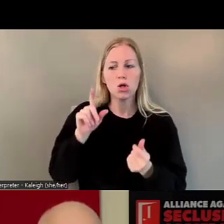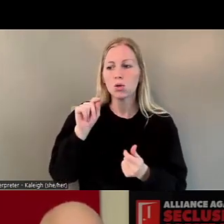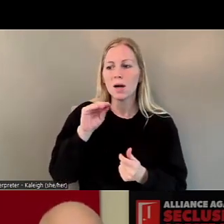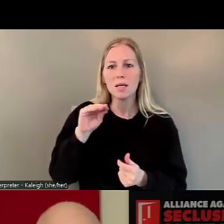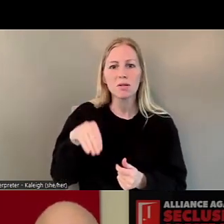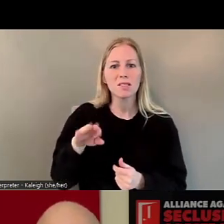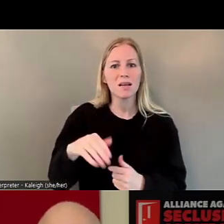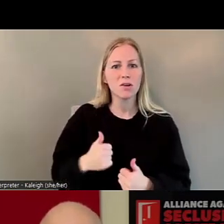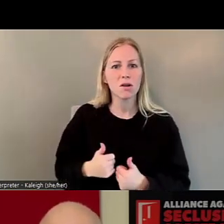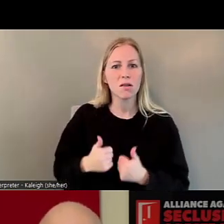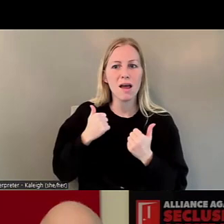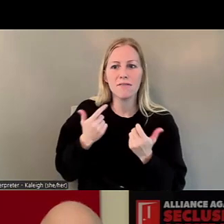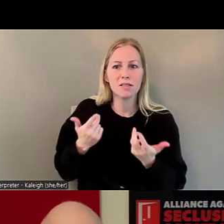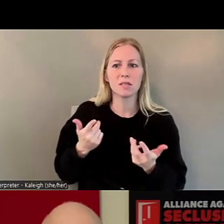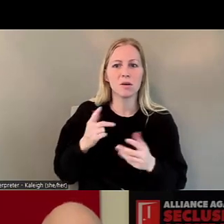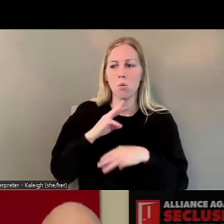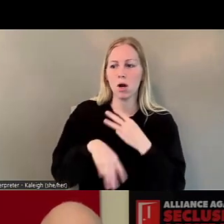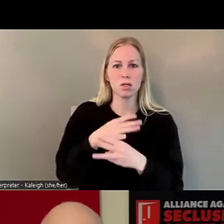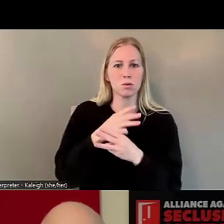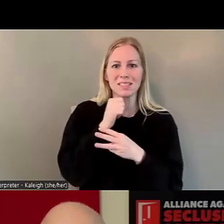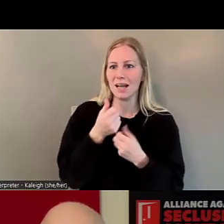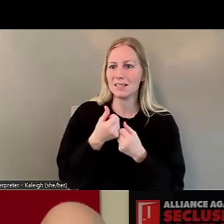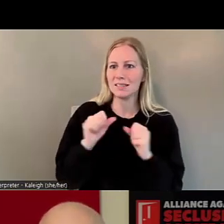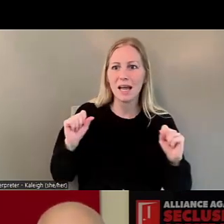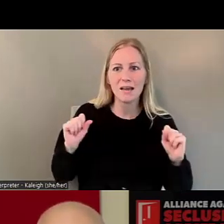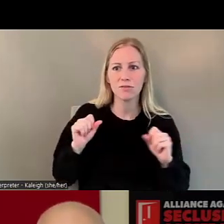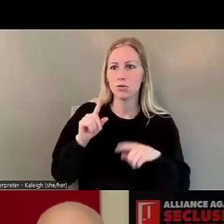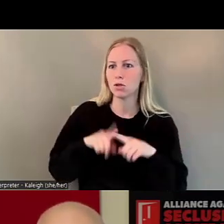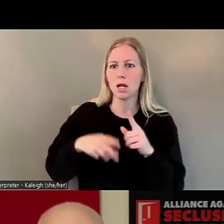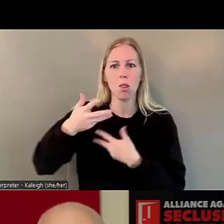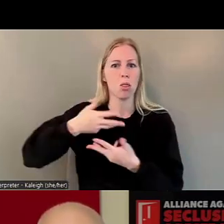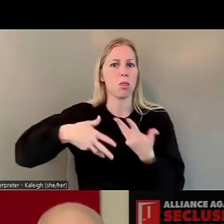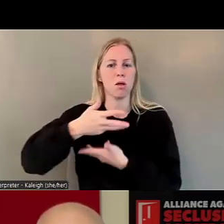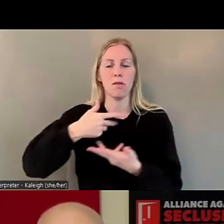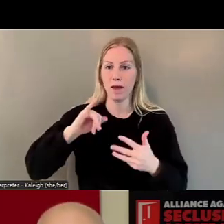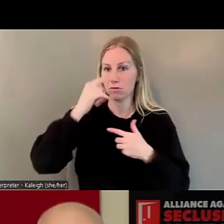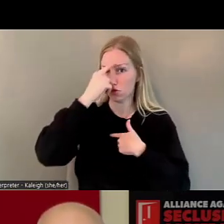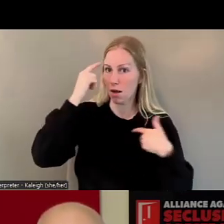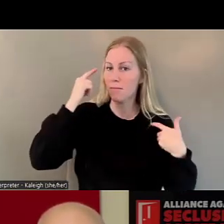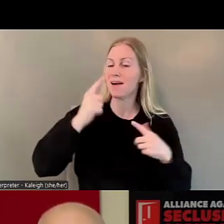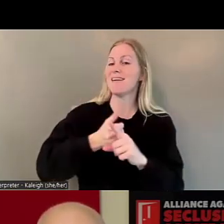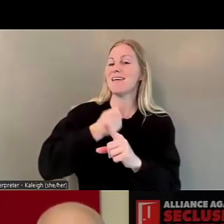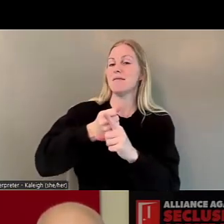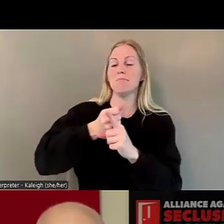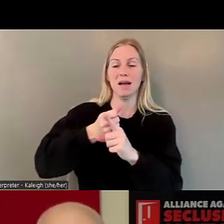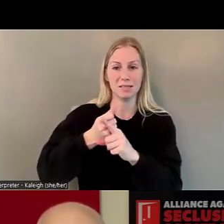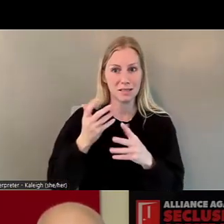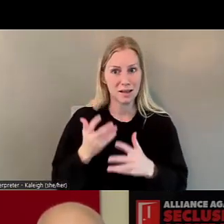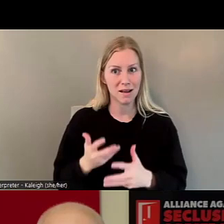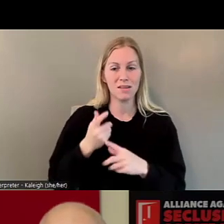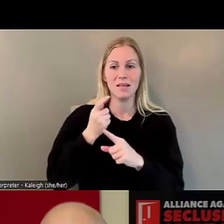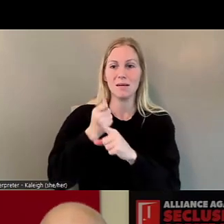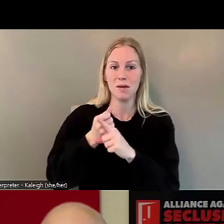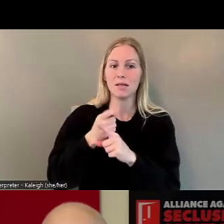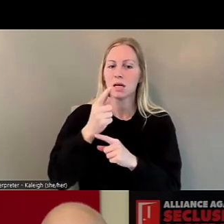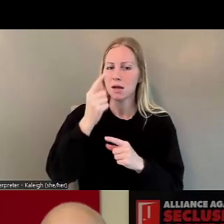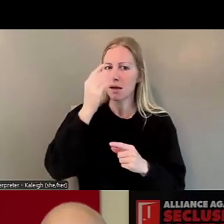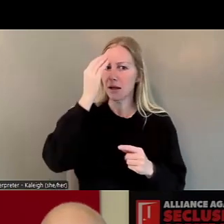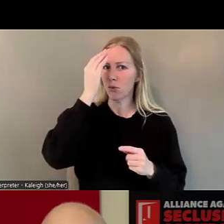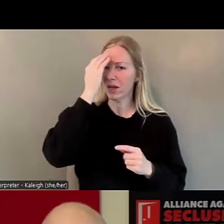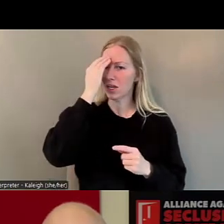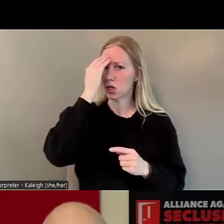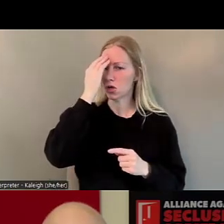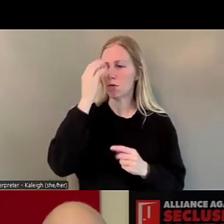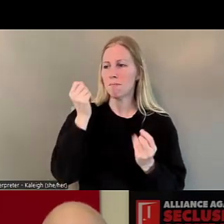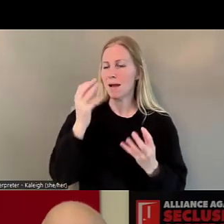go around people that you normally went around. This trauma had an impact. And I think we knew, I think many of us were having conversations about